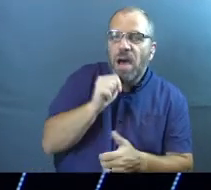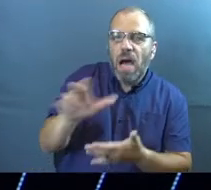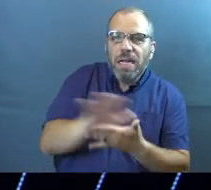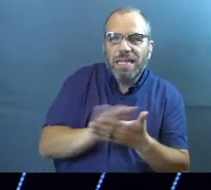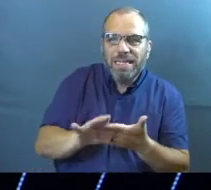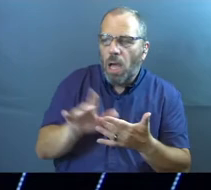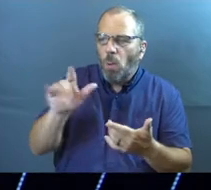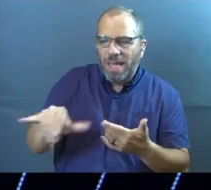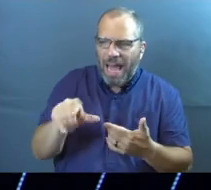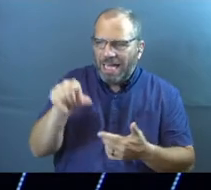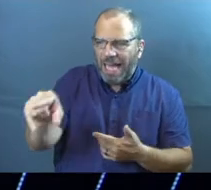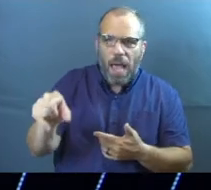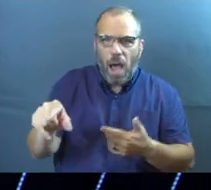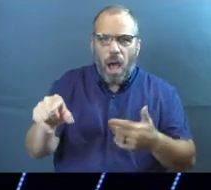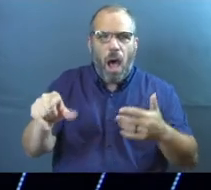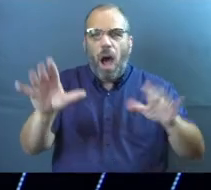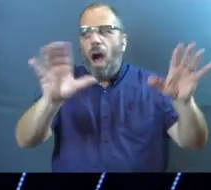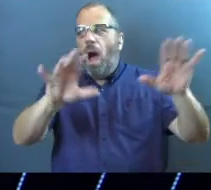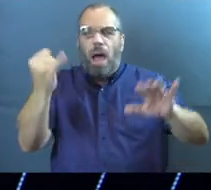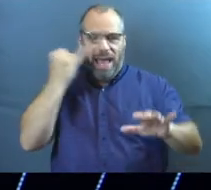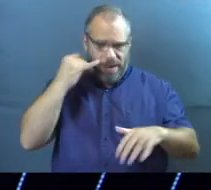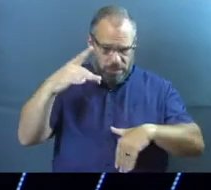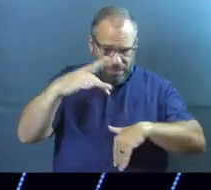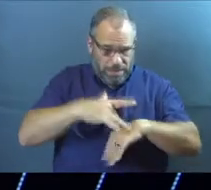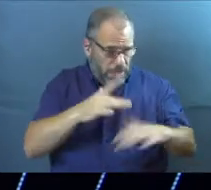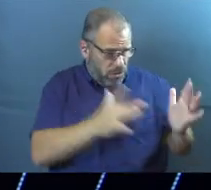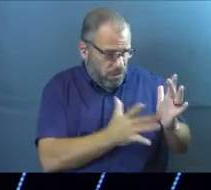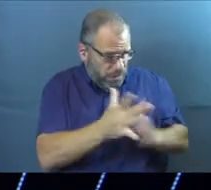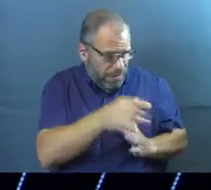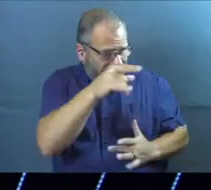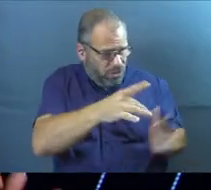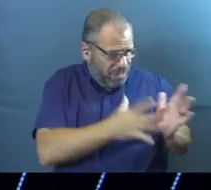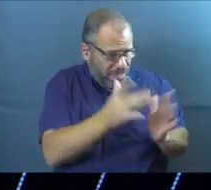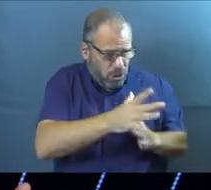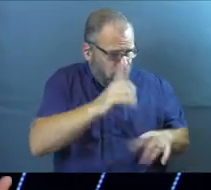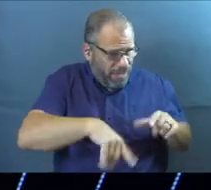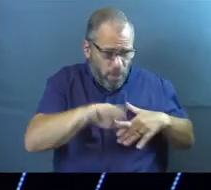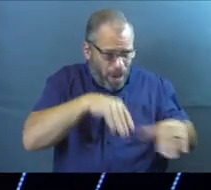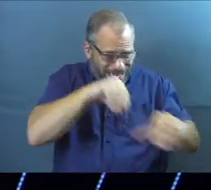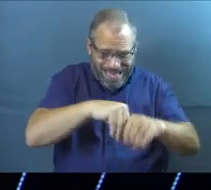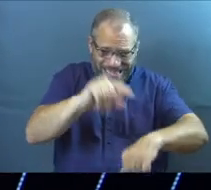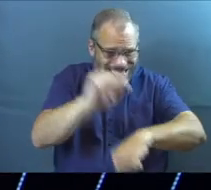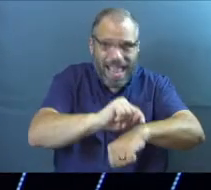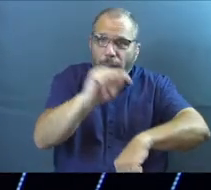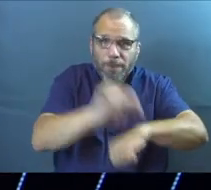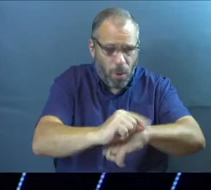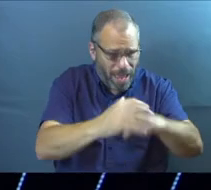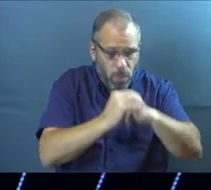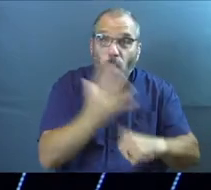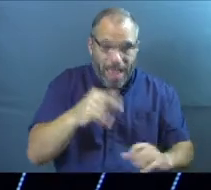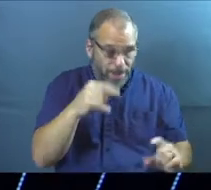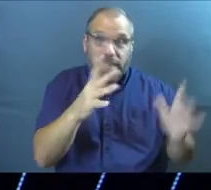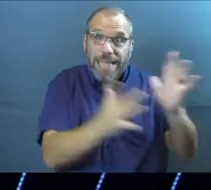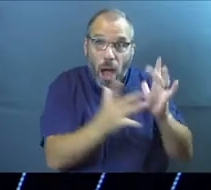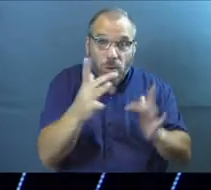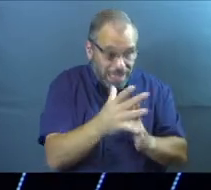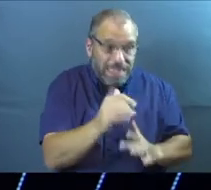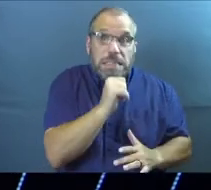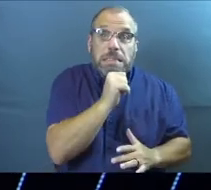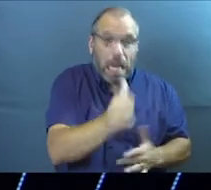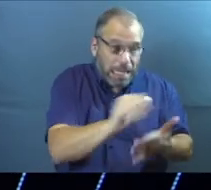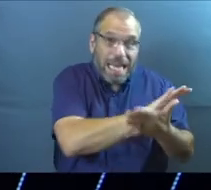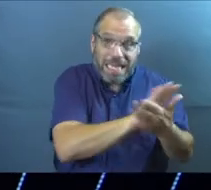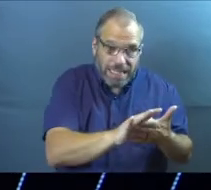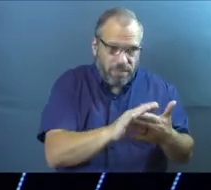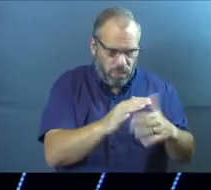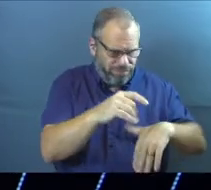unclean too, to the point where they would say, hey, if she had touched Jesus, Jesus couldn't even walk into the temple and worship because he was now unclean for